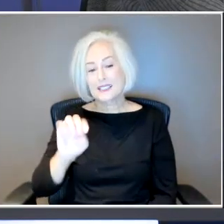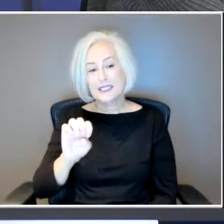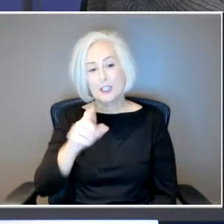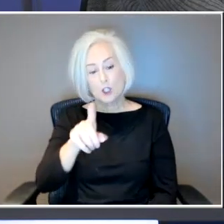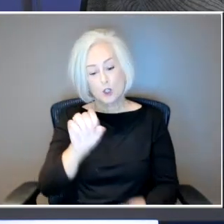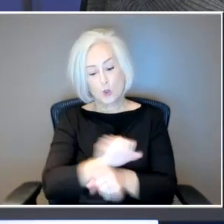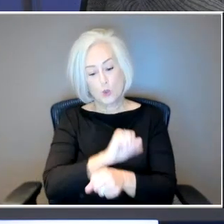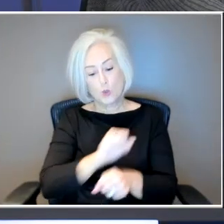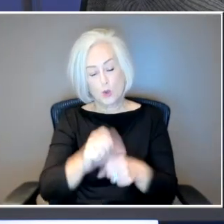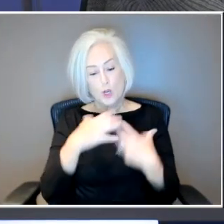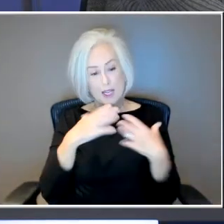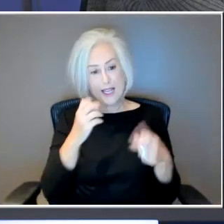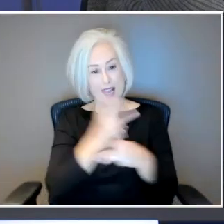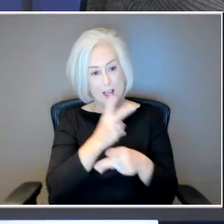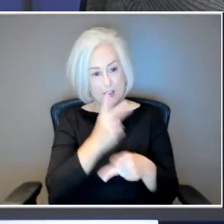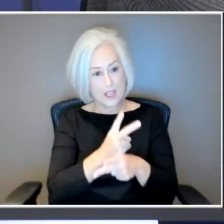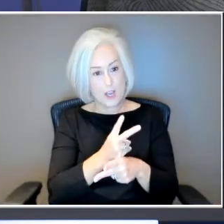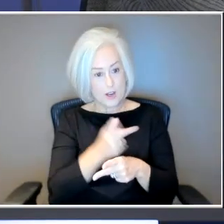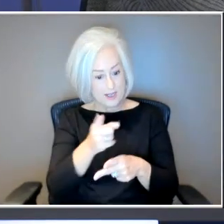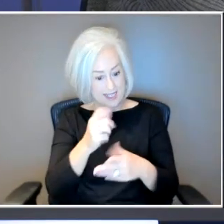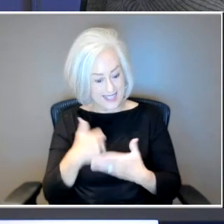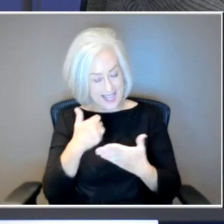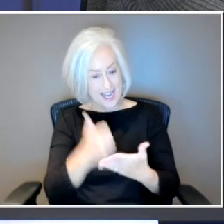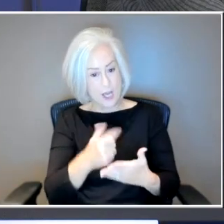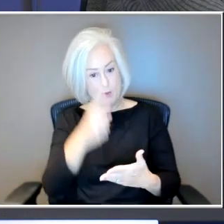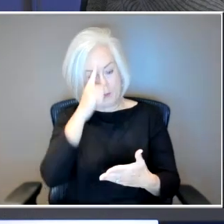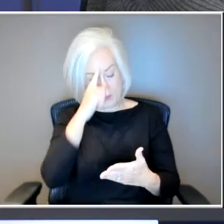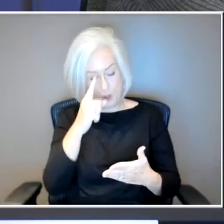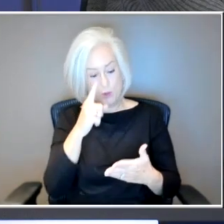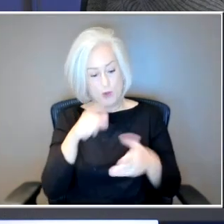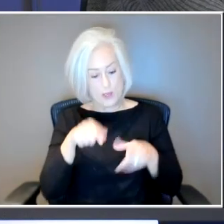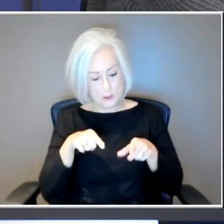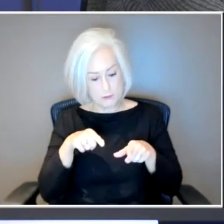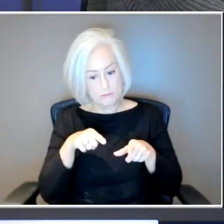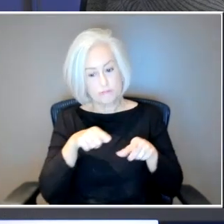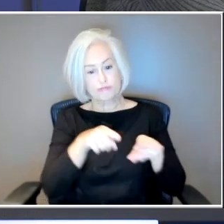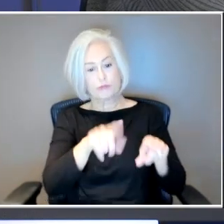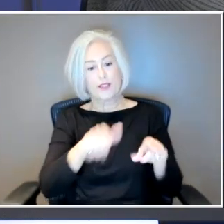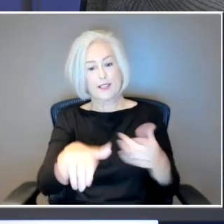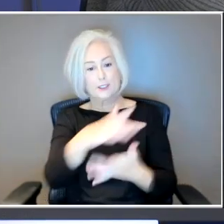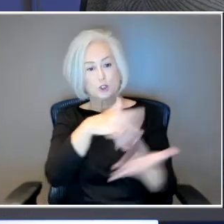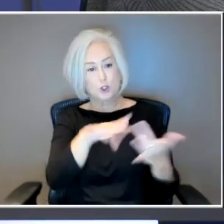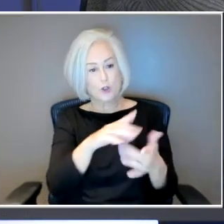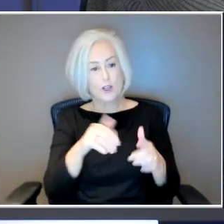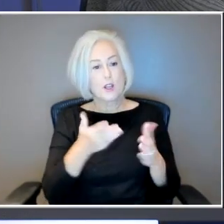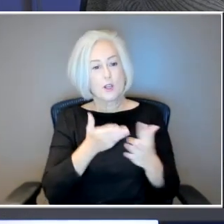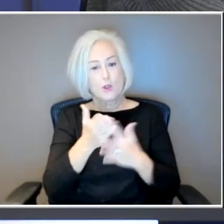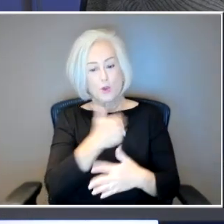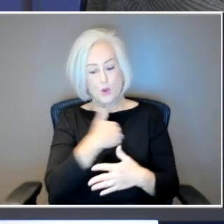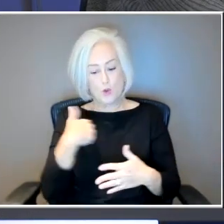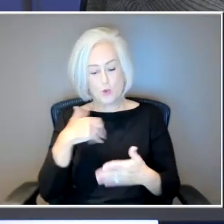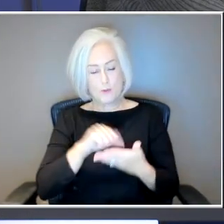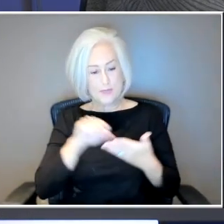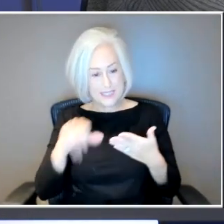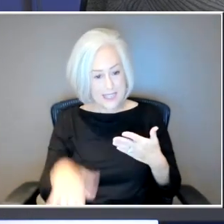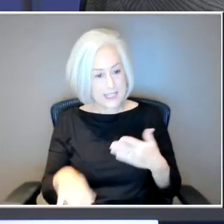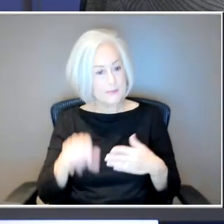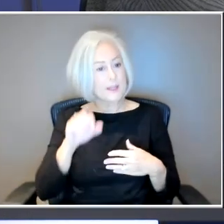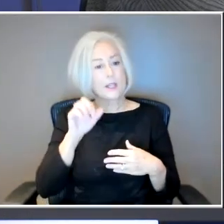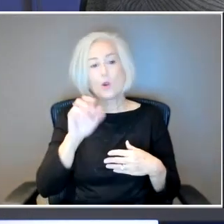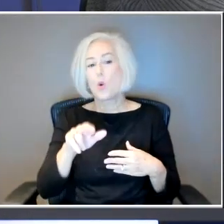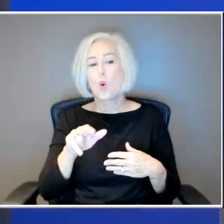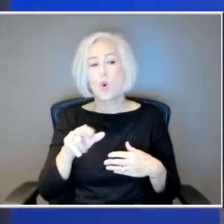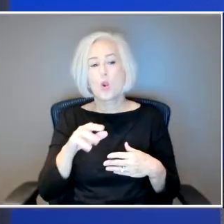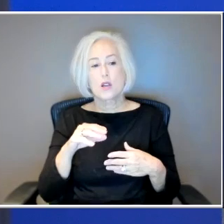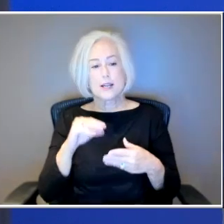this path when you went in to have your mastectomy, the reconstruction? How did that help your experience? It was